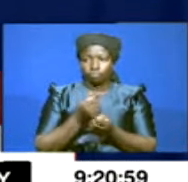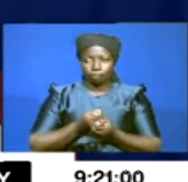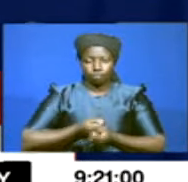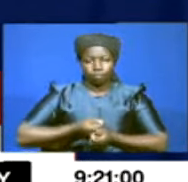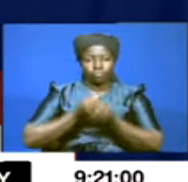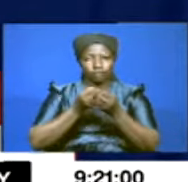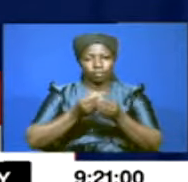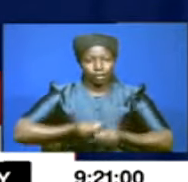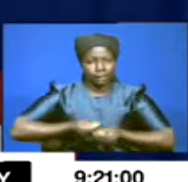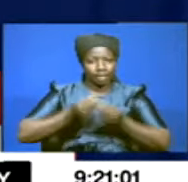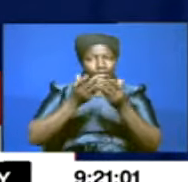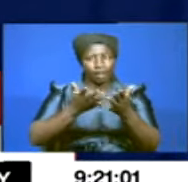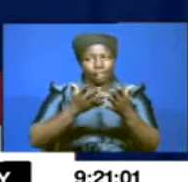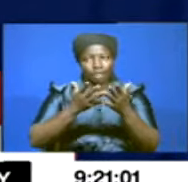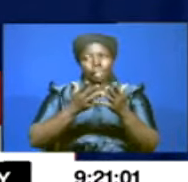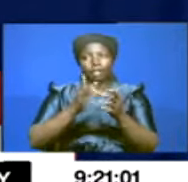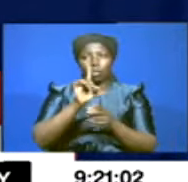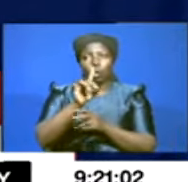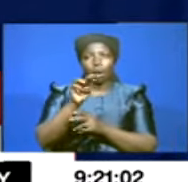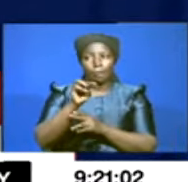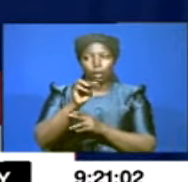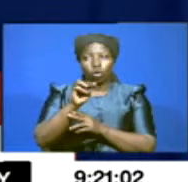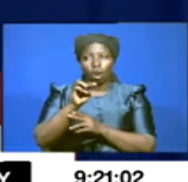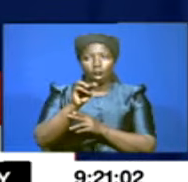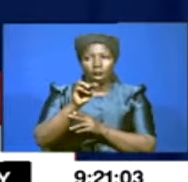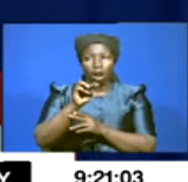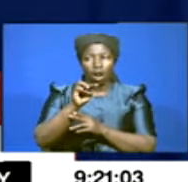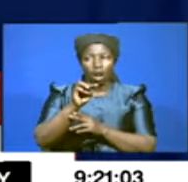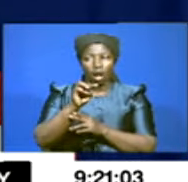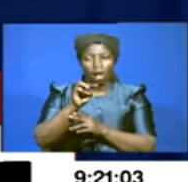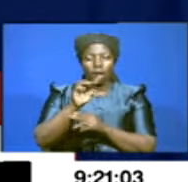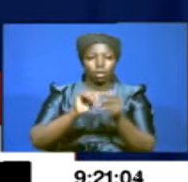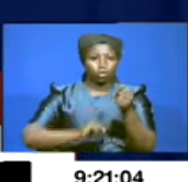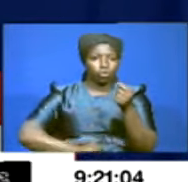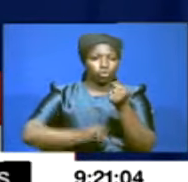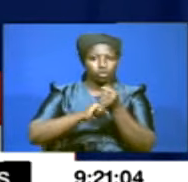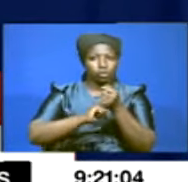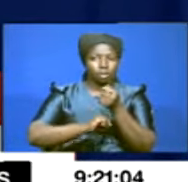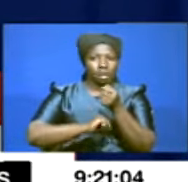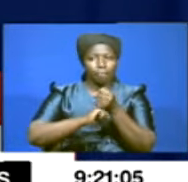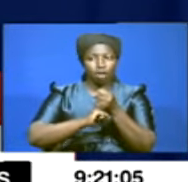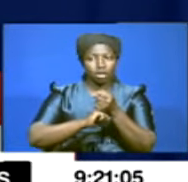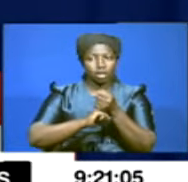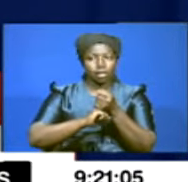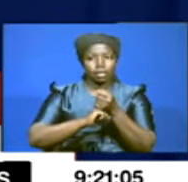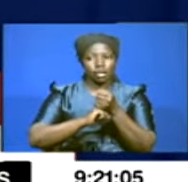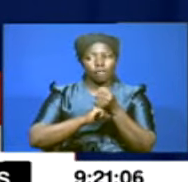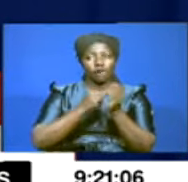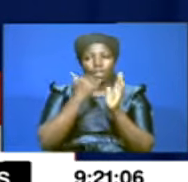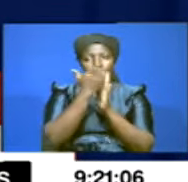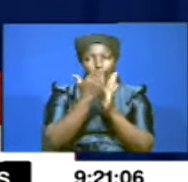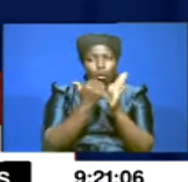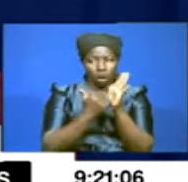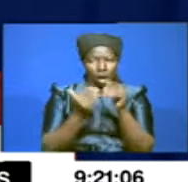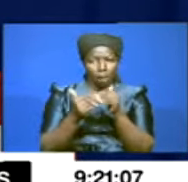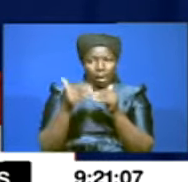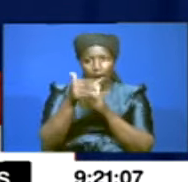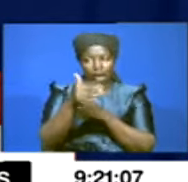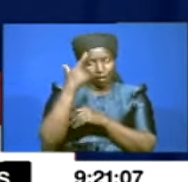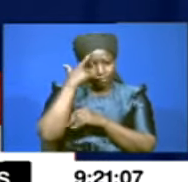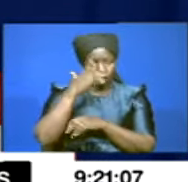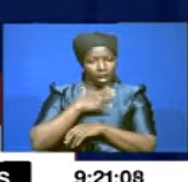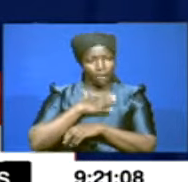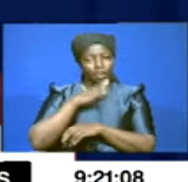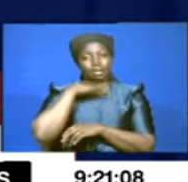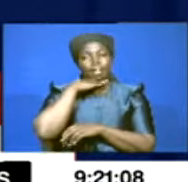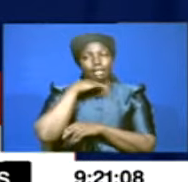shillings, 1 million shillings, in support of the programs ahead for our late sister